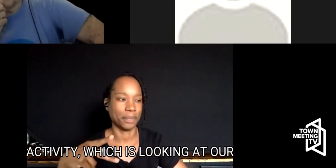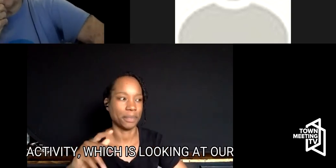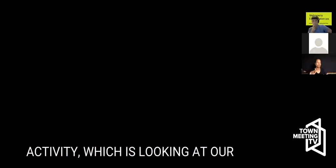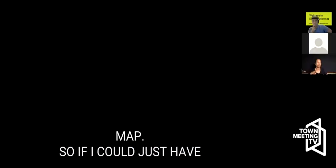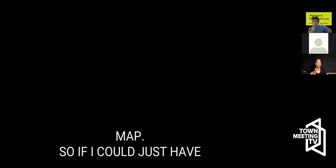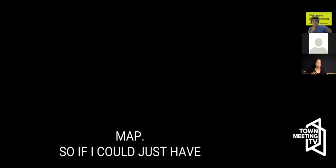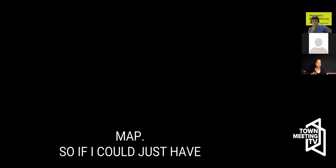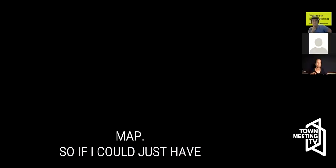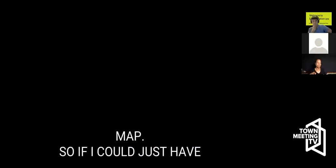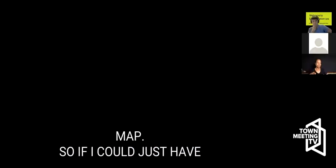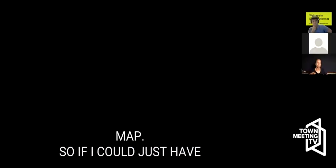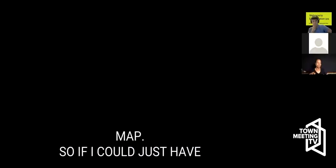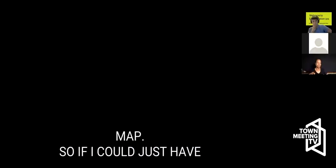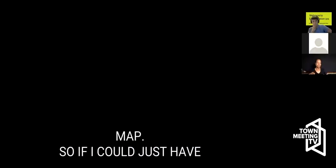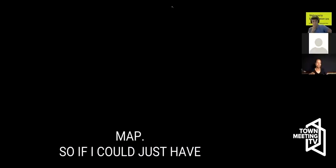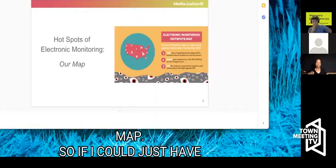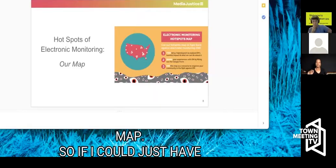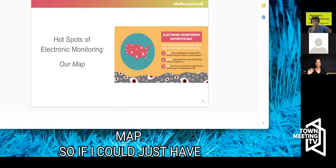slide here.